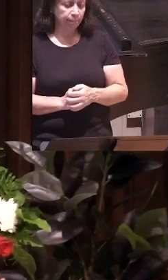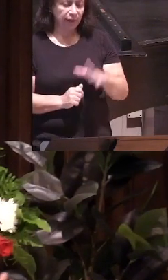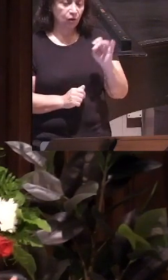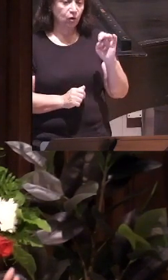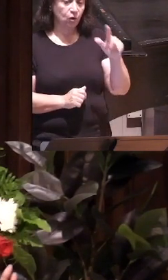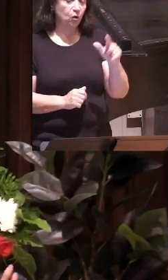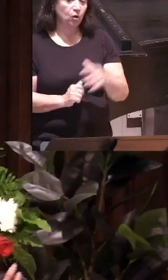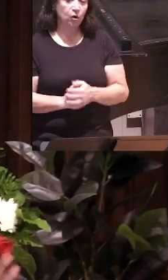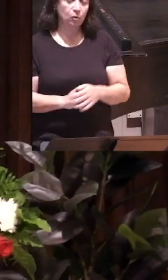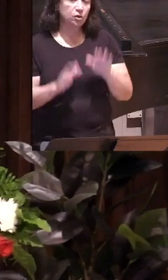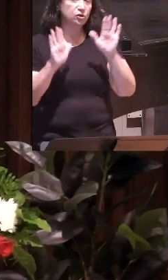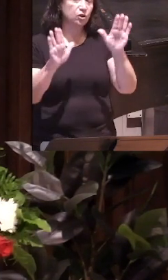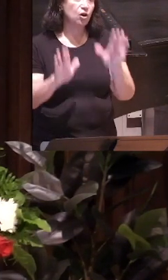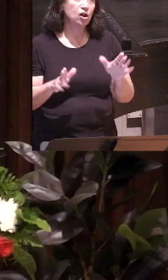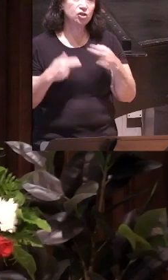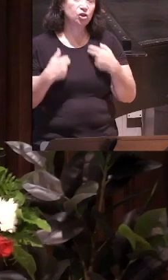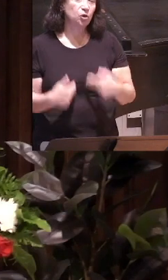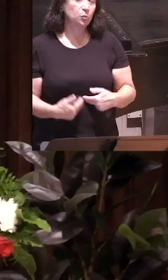Earl was an awesome human being.